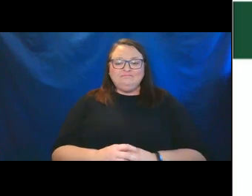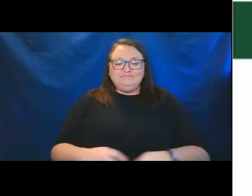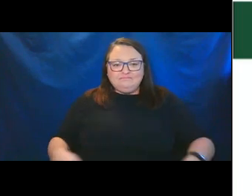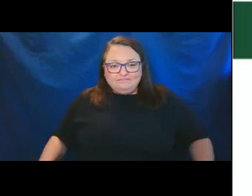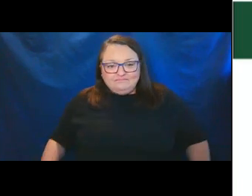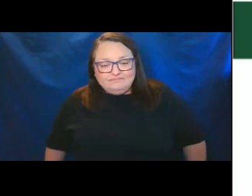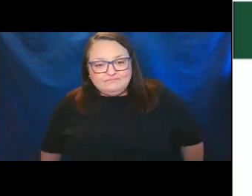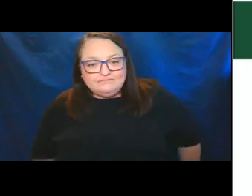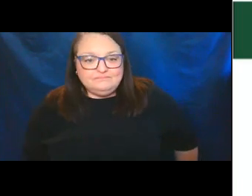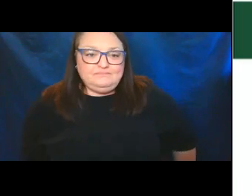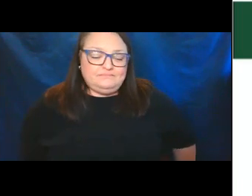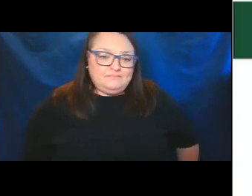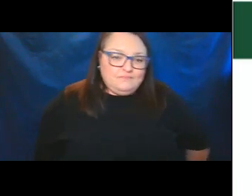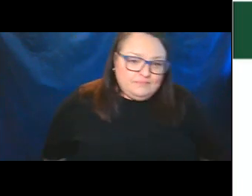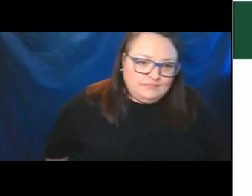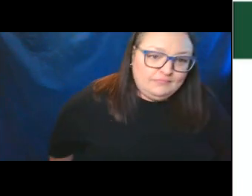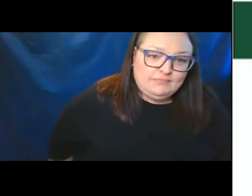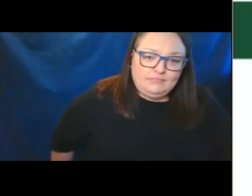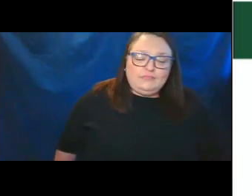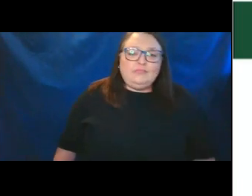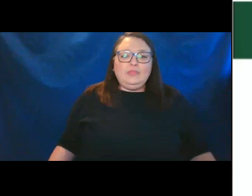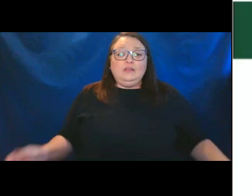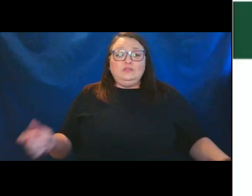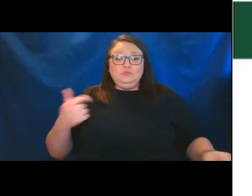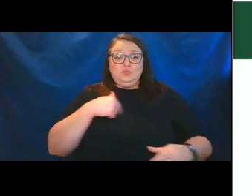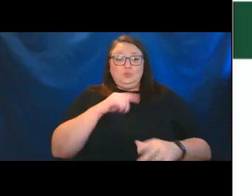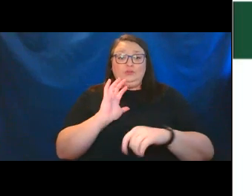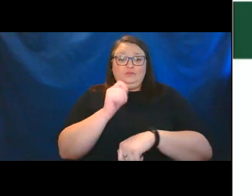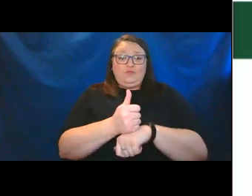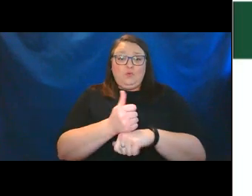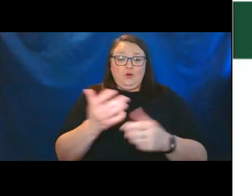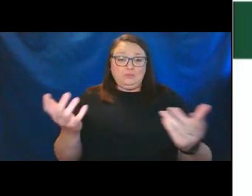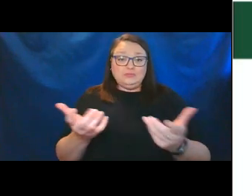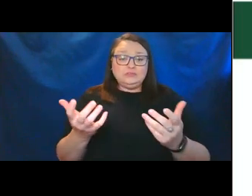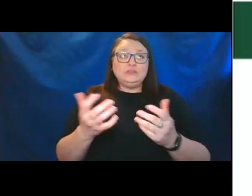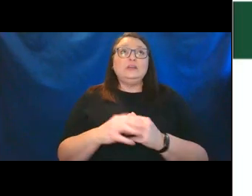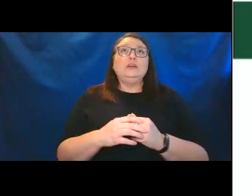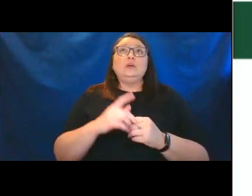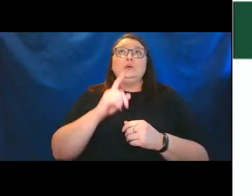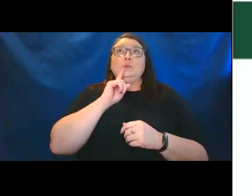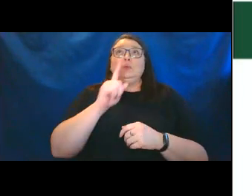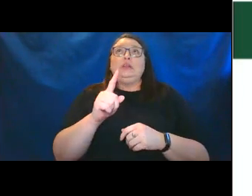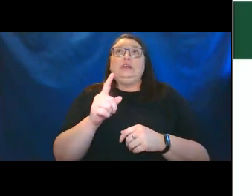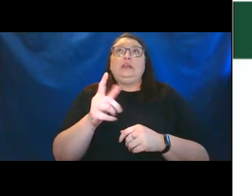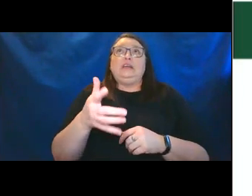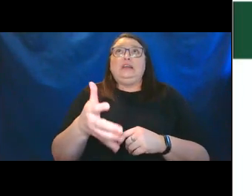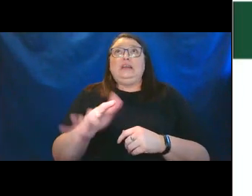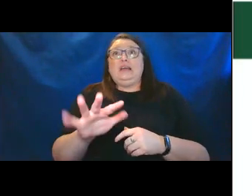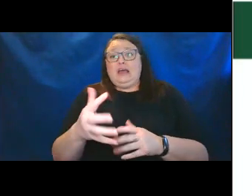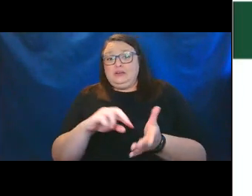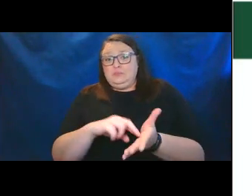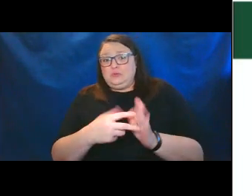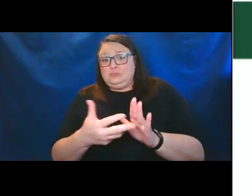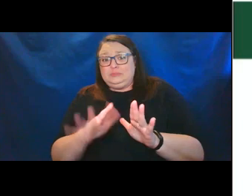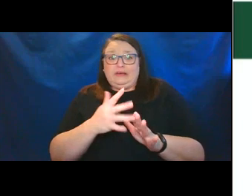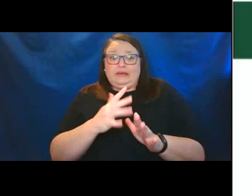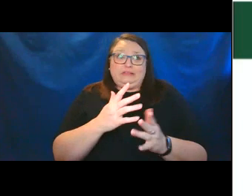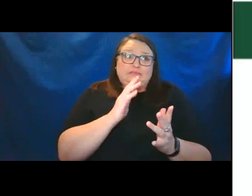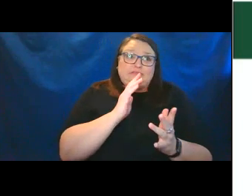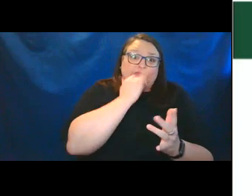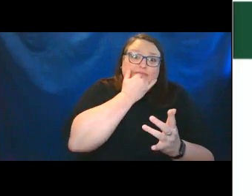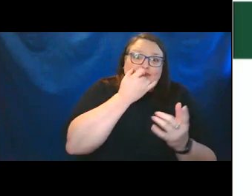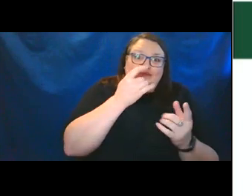So, what we formed, somewhat purposefully accidentally, is one of the largest nonprofit